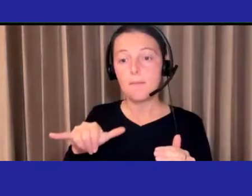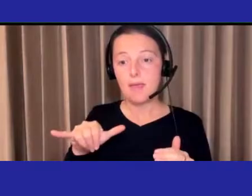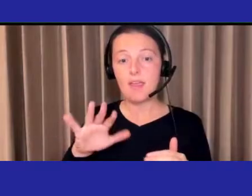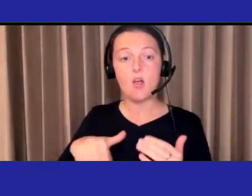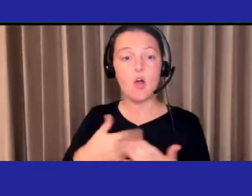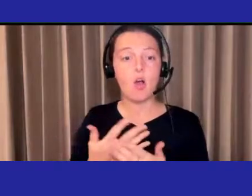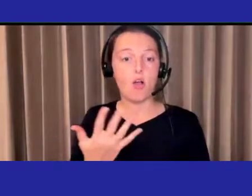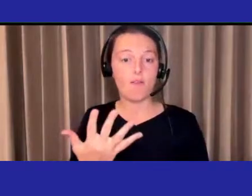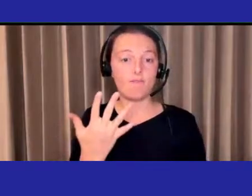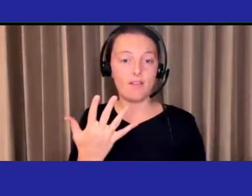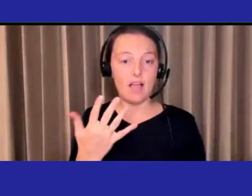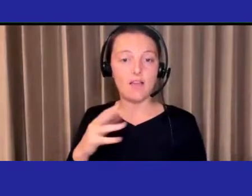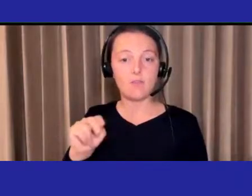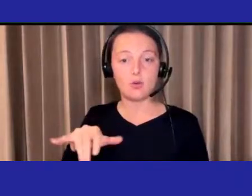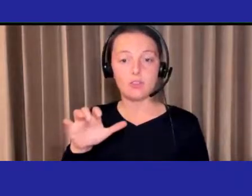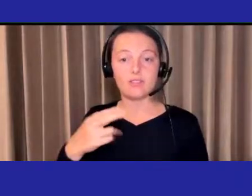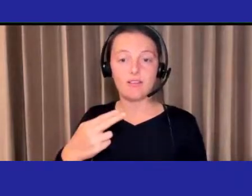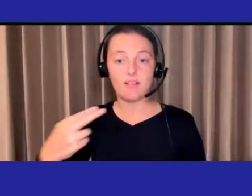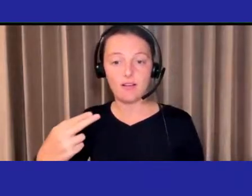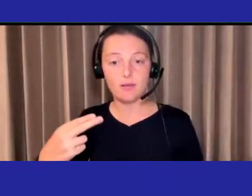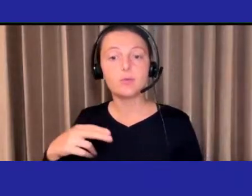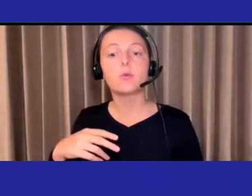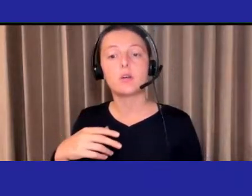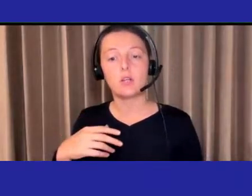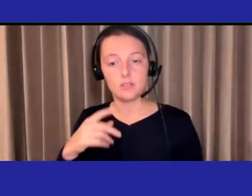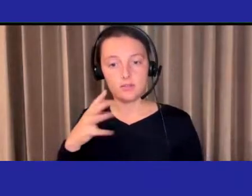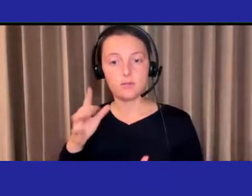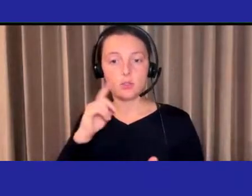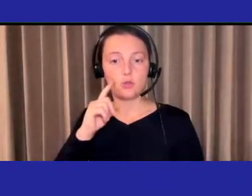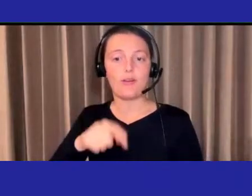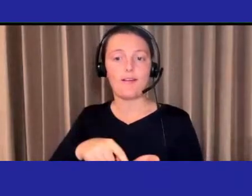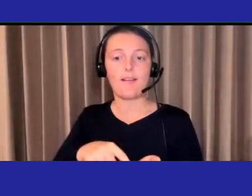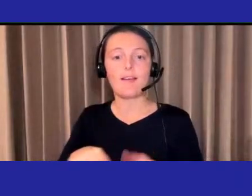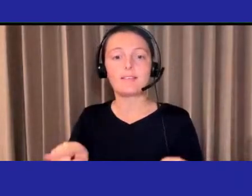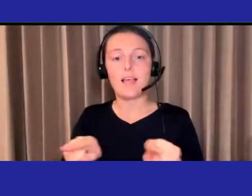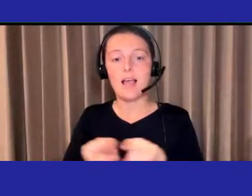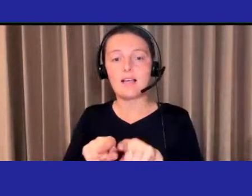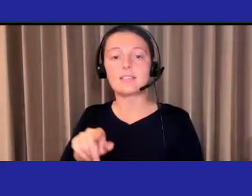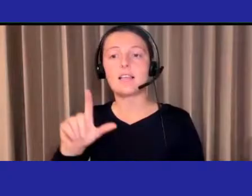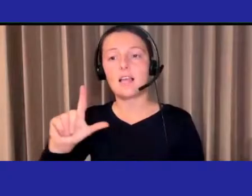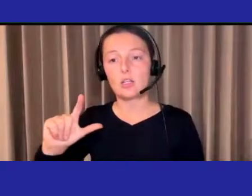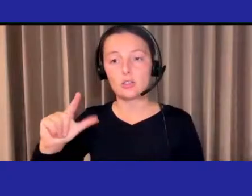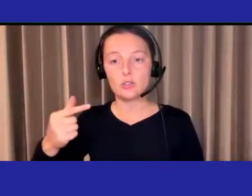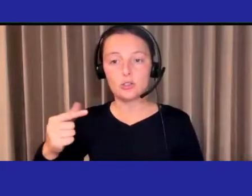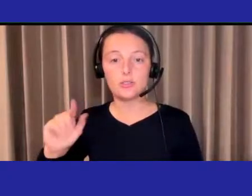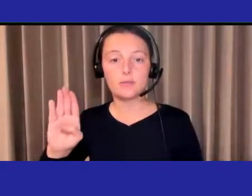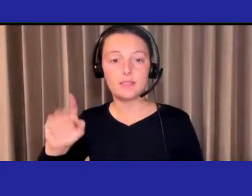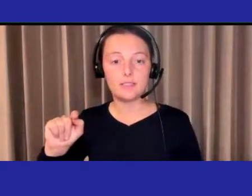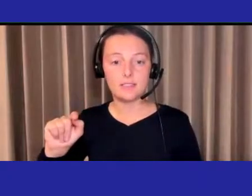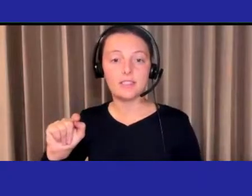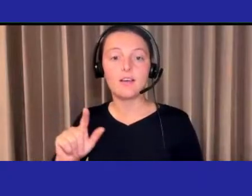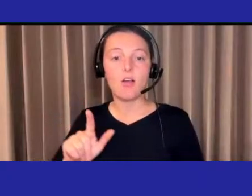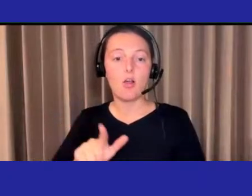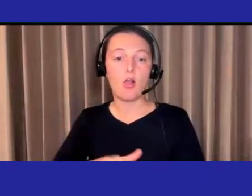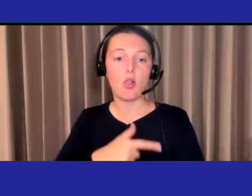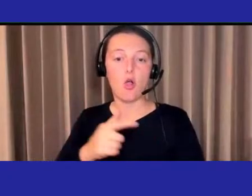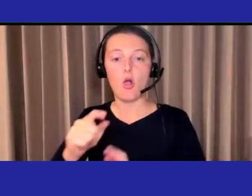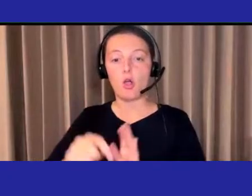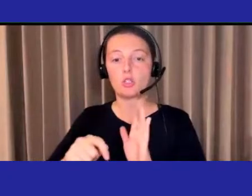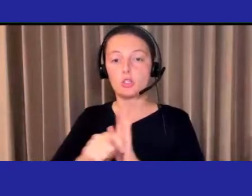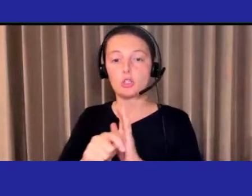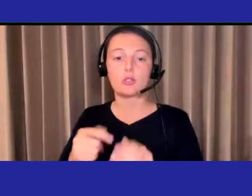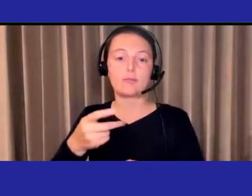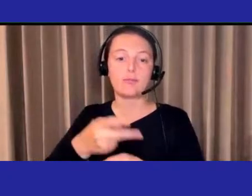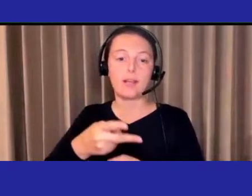post-acute facilities were recognized as LGBT long-term care equality leaders by the Human Rights Campaign Foundation